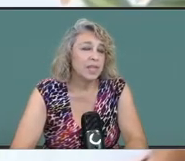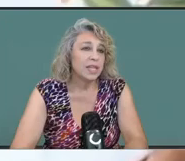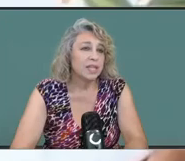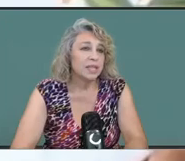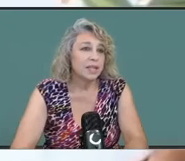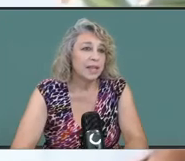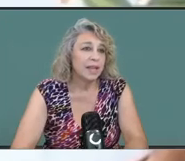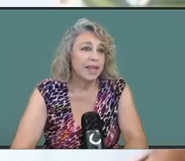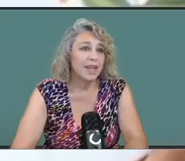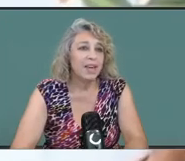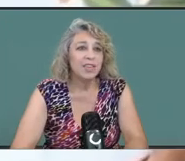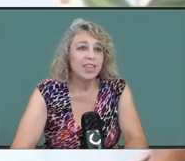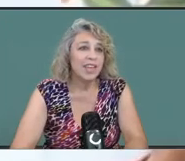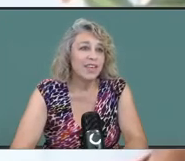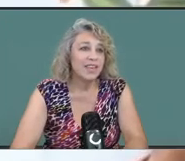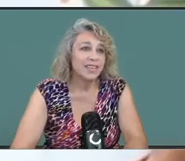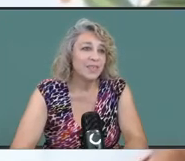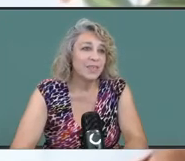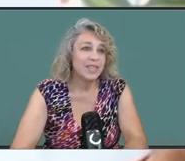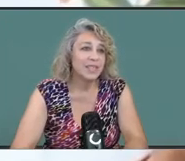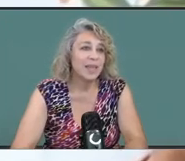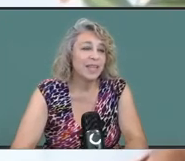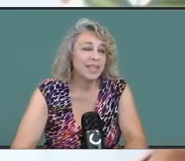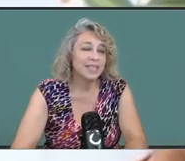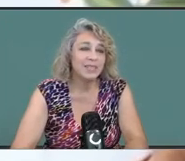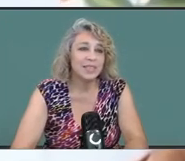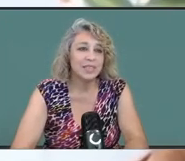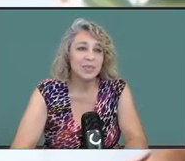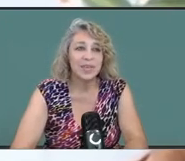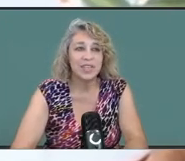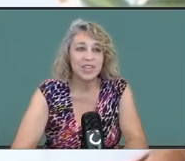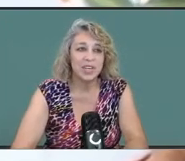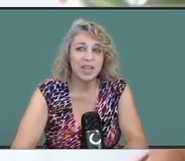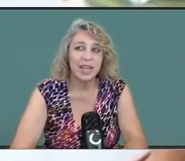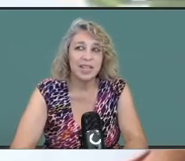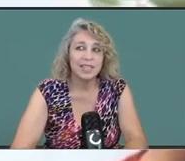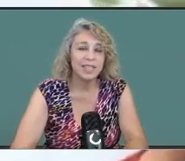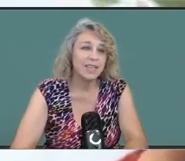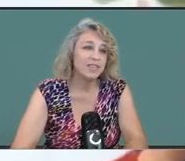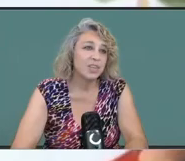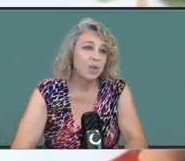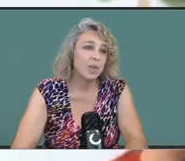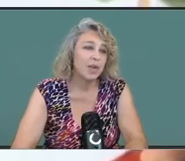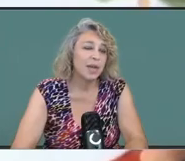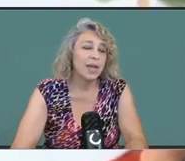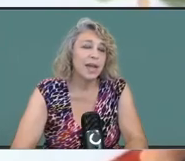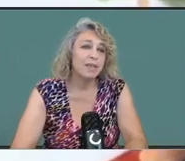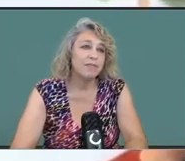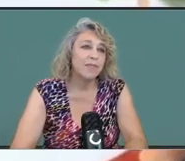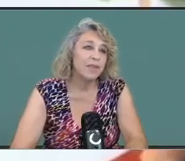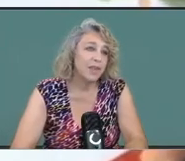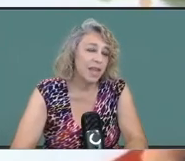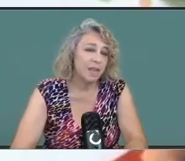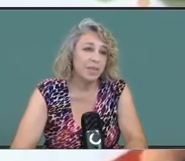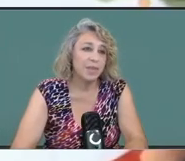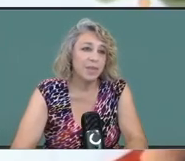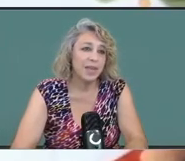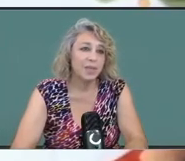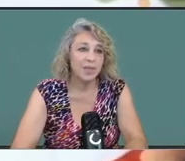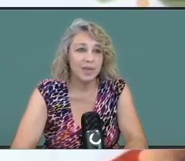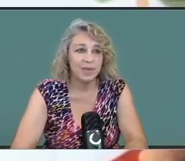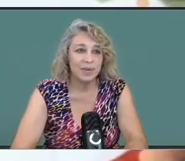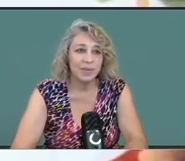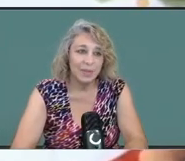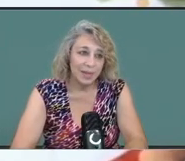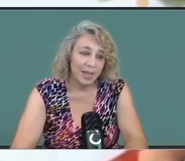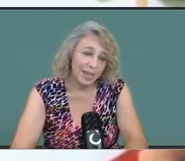the little, all the areas, municipalities of this region in the state of Chihuahua. I am very happy to be here